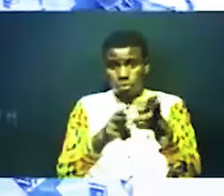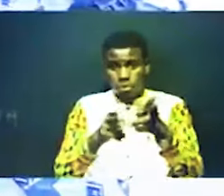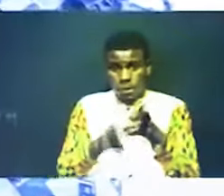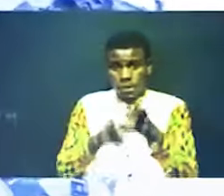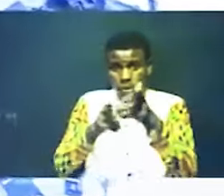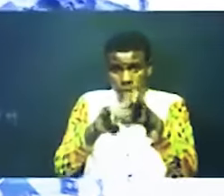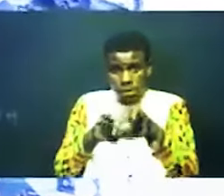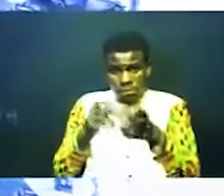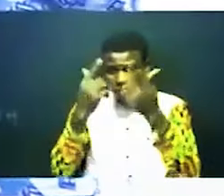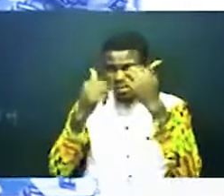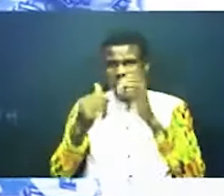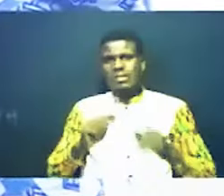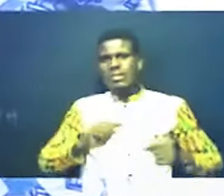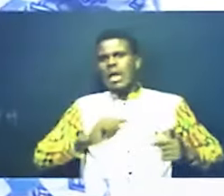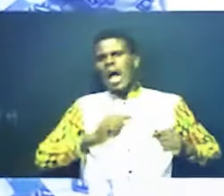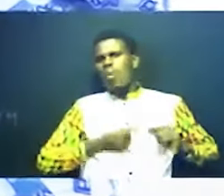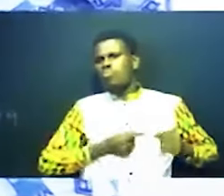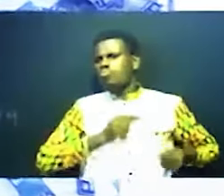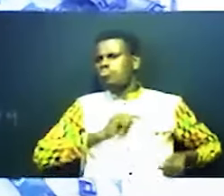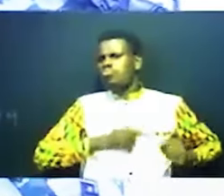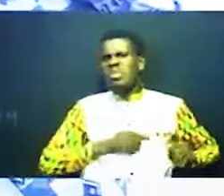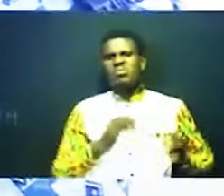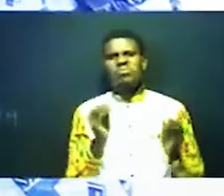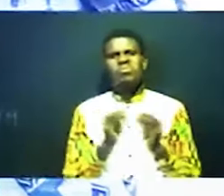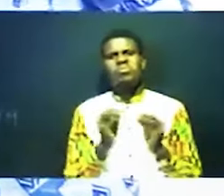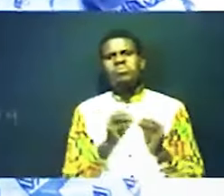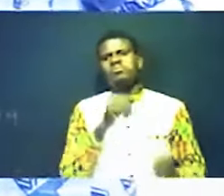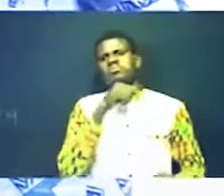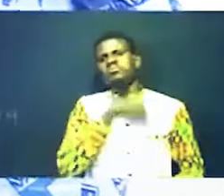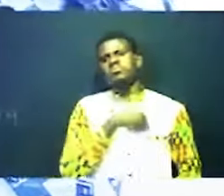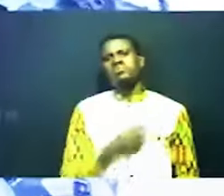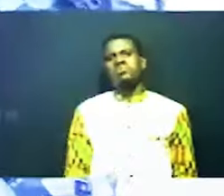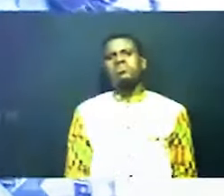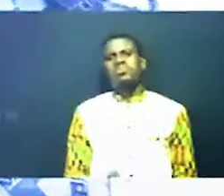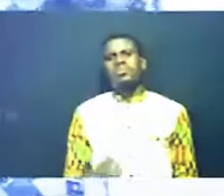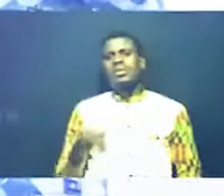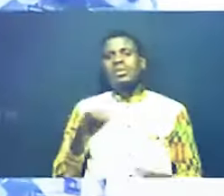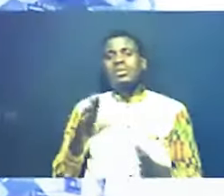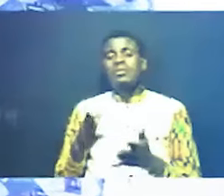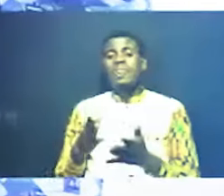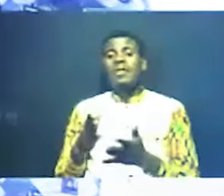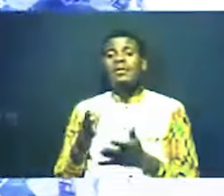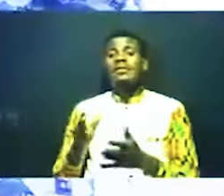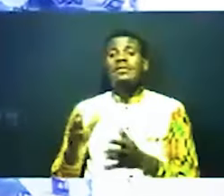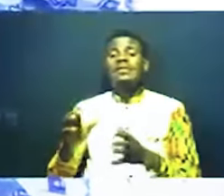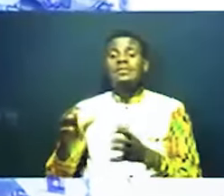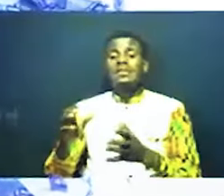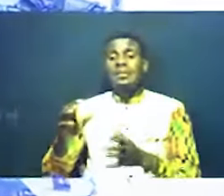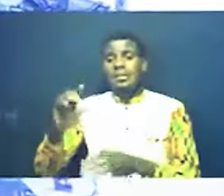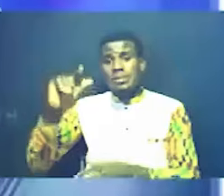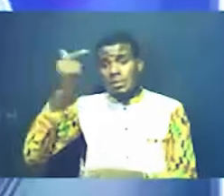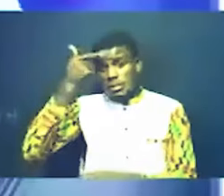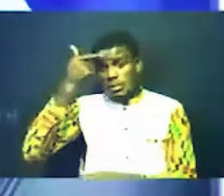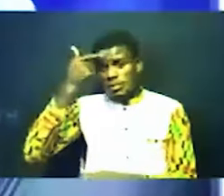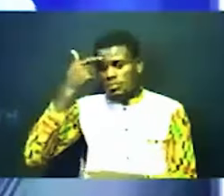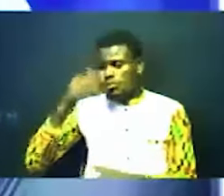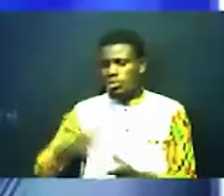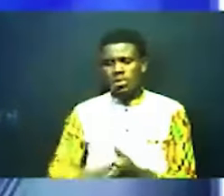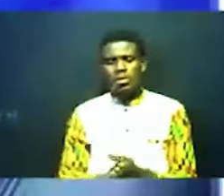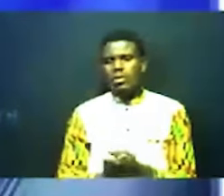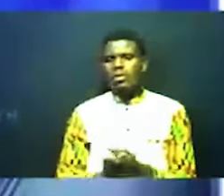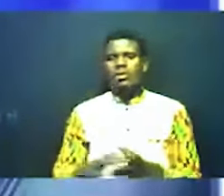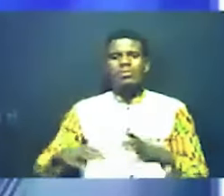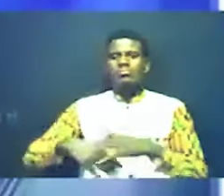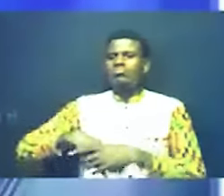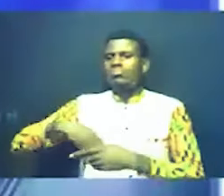because of bitterness. They will overthrow a government. Some by this time are going